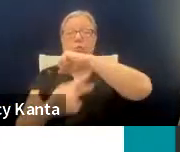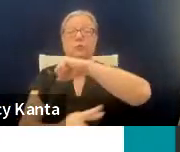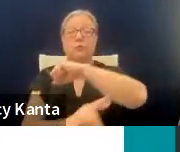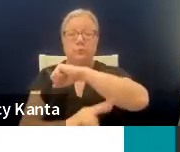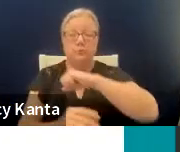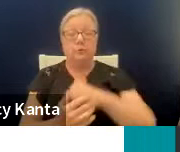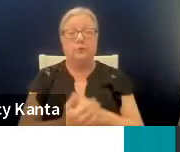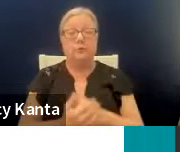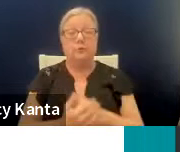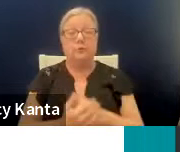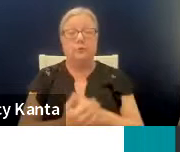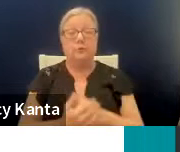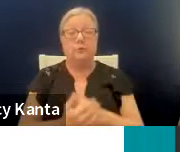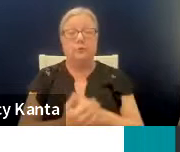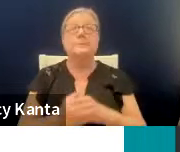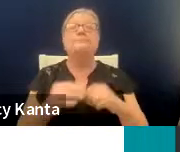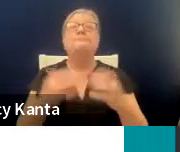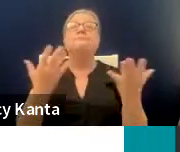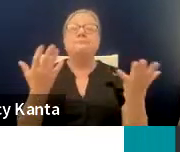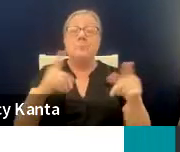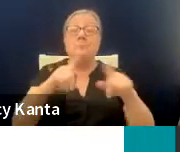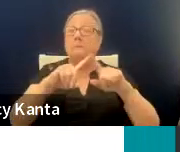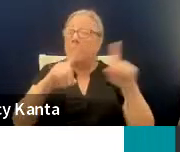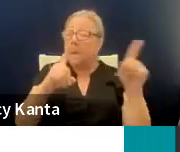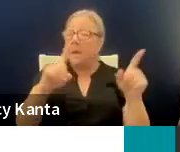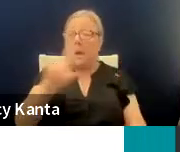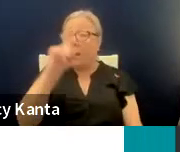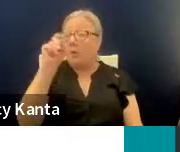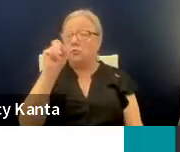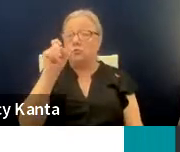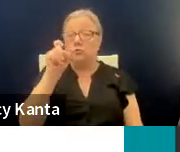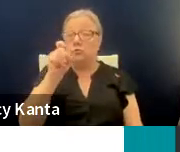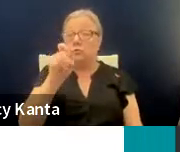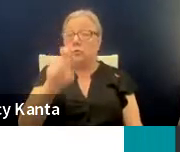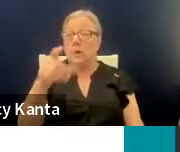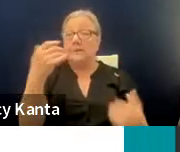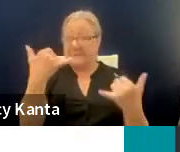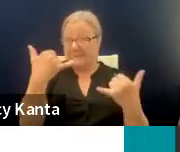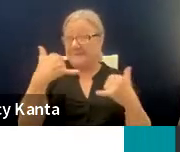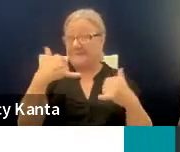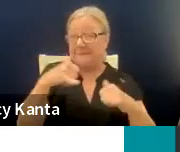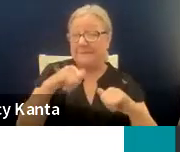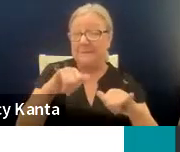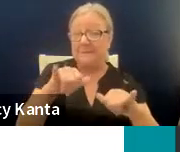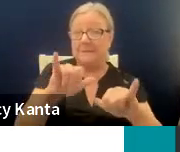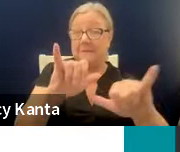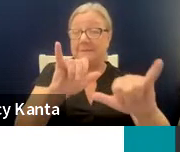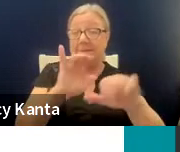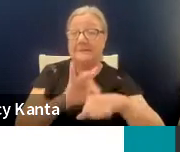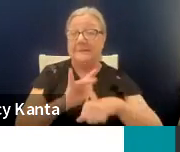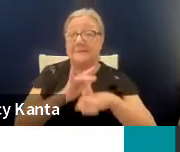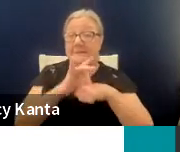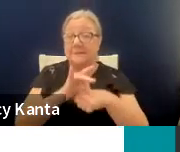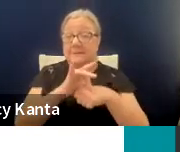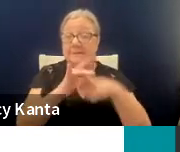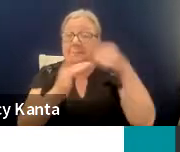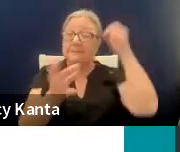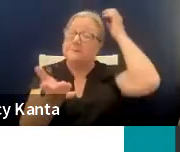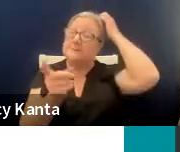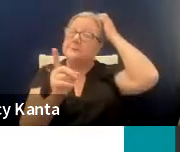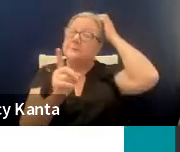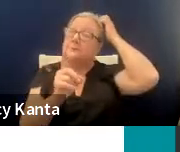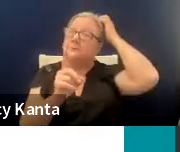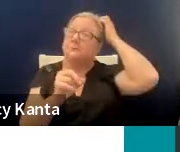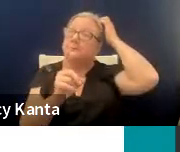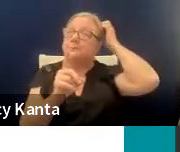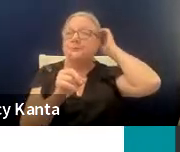still have is who is Lizzie?